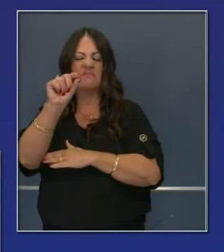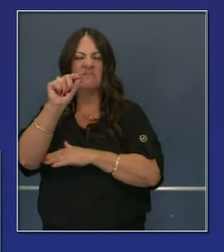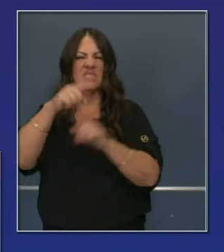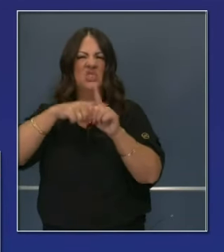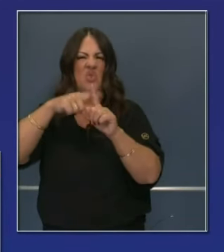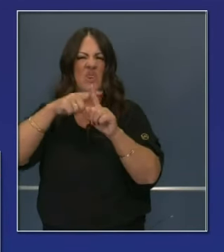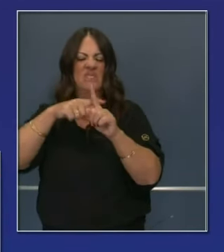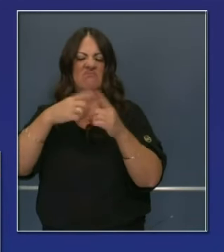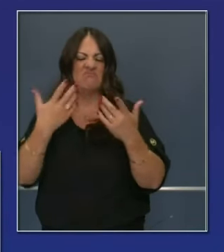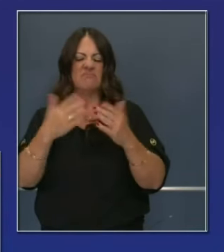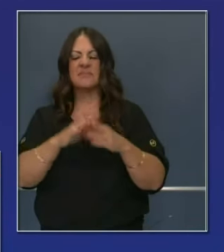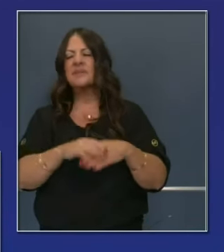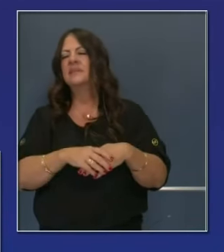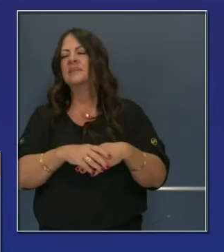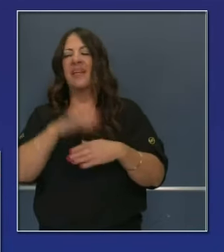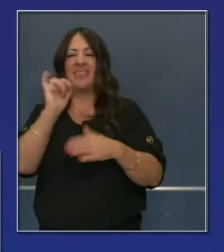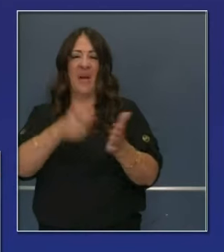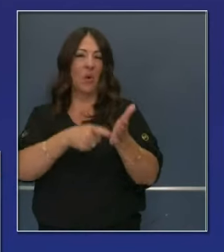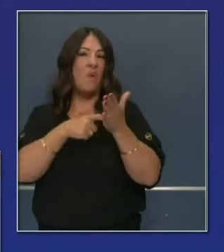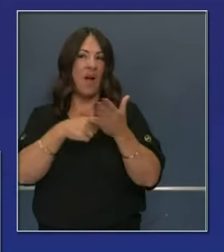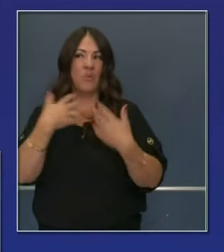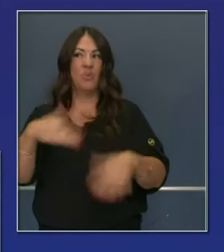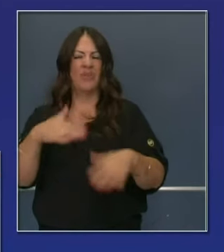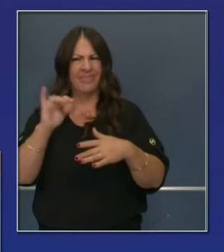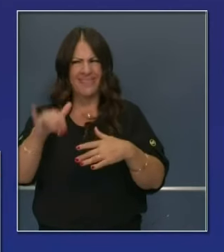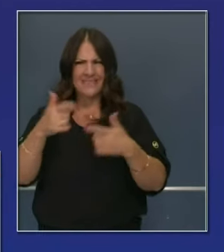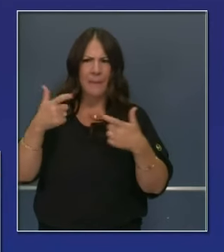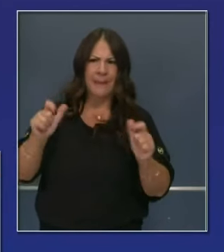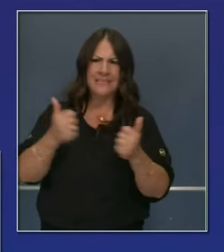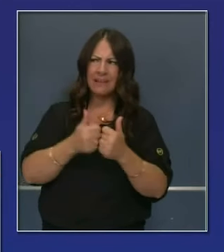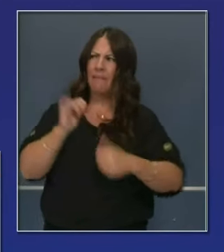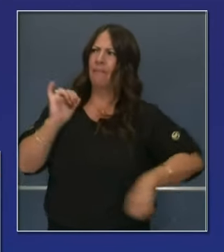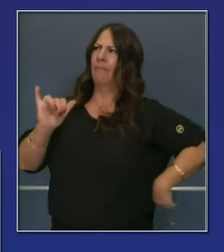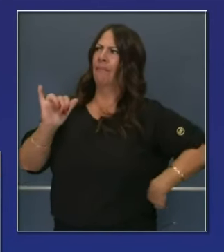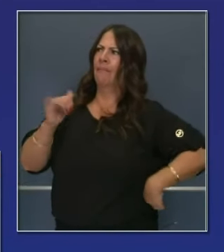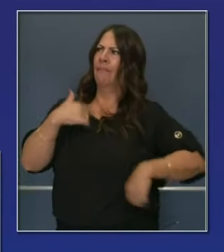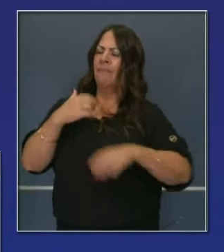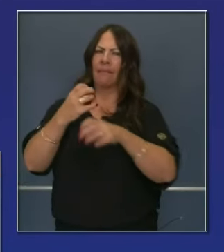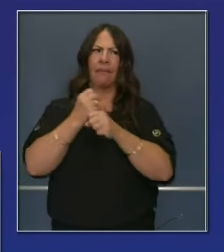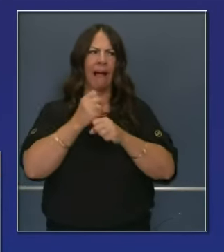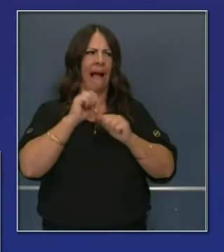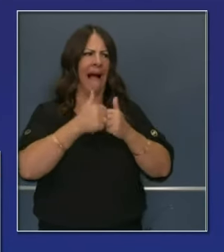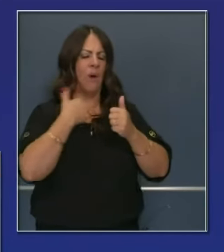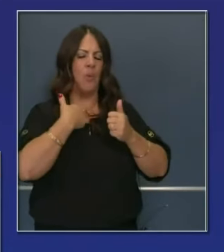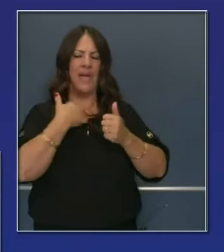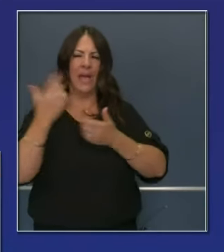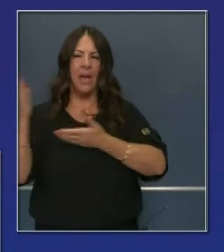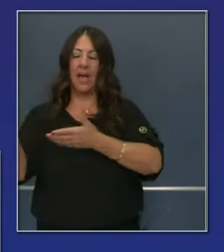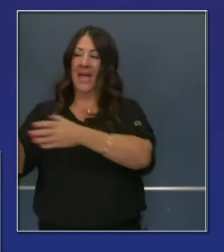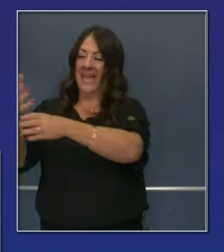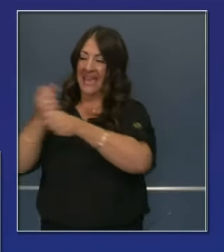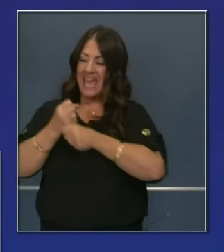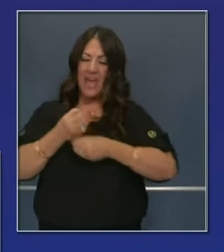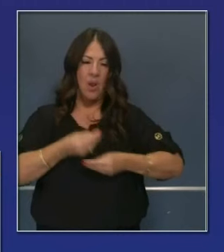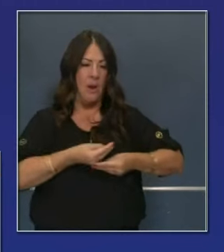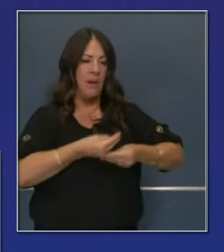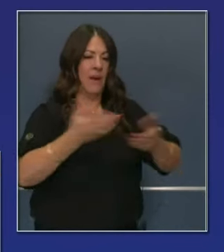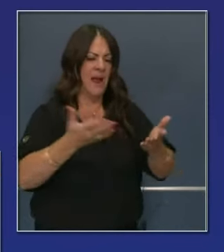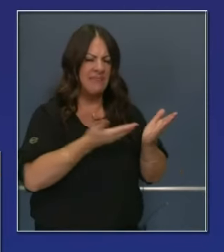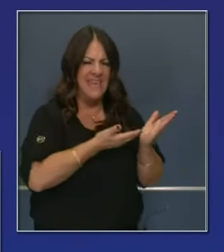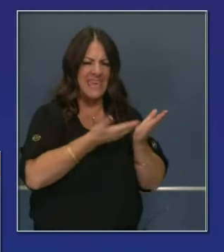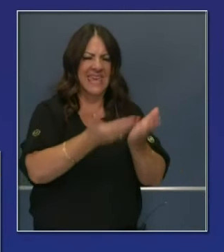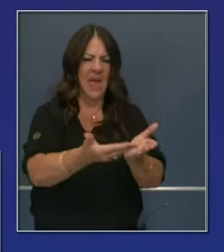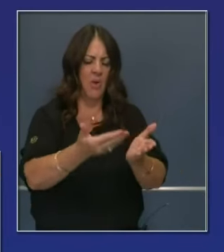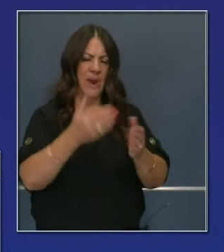ultimately, again, require a unique challenge in terms of how you get them into urban centers, how you distribute them with ultra